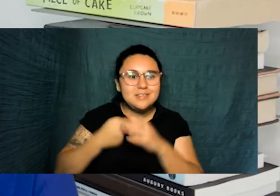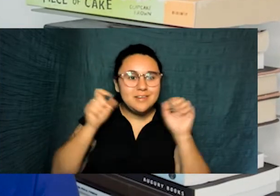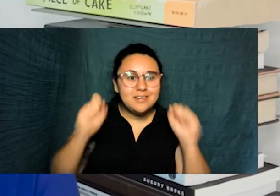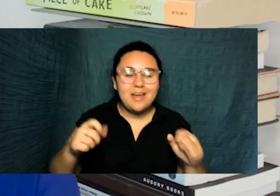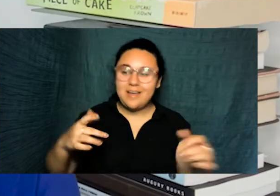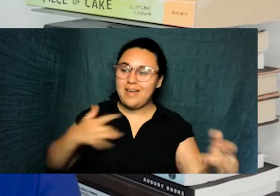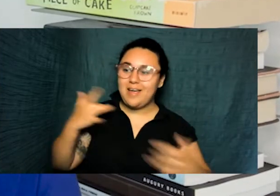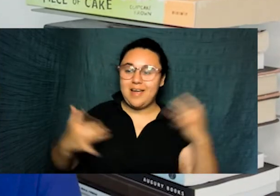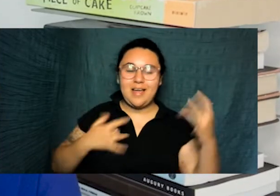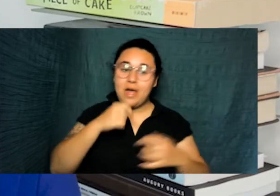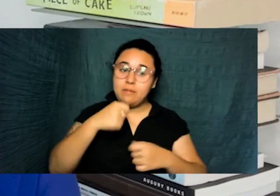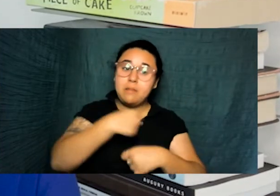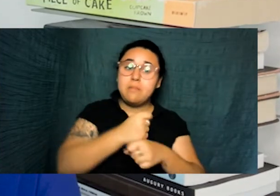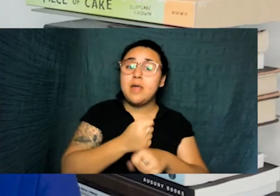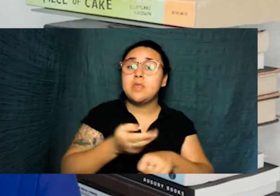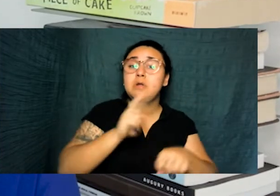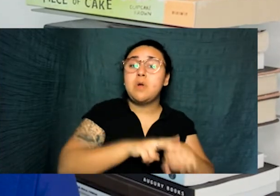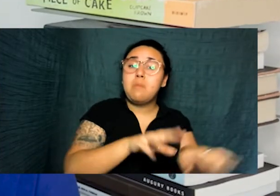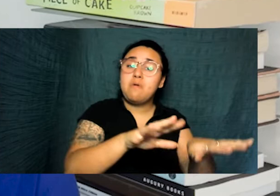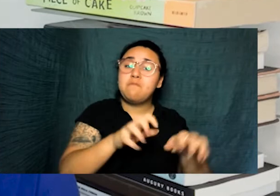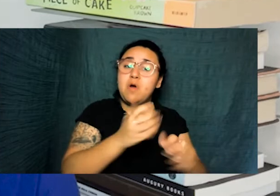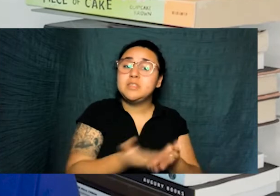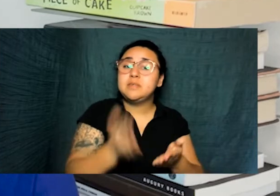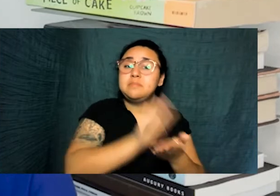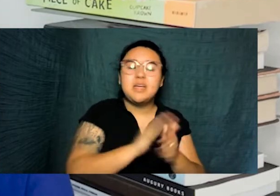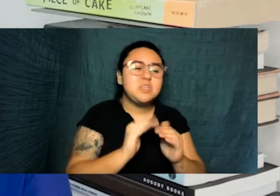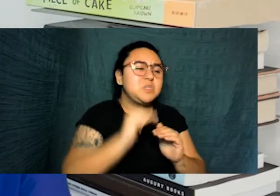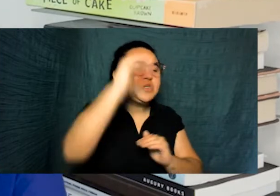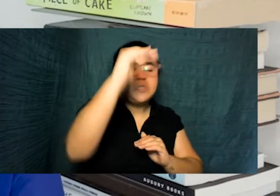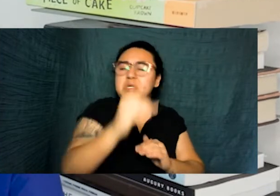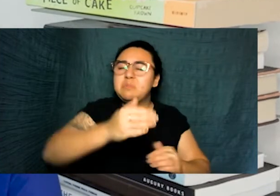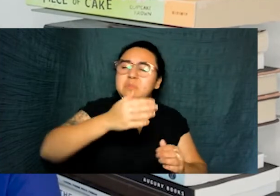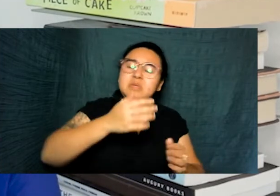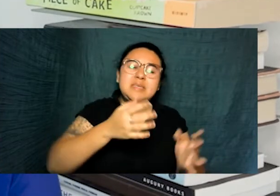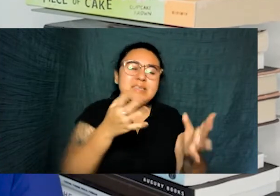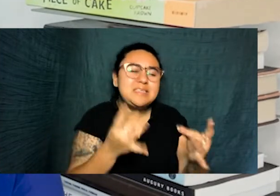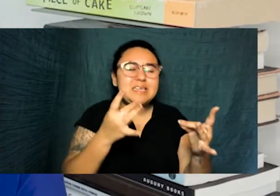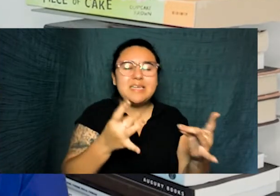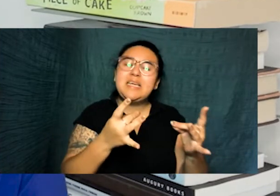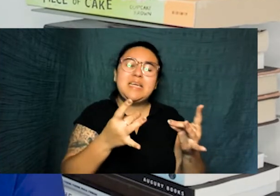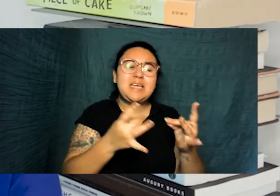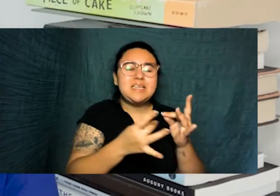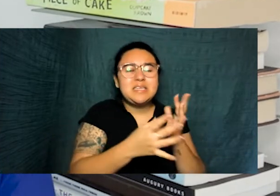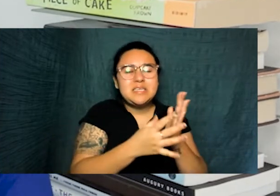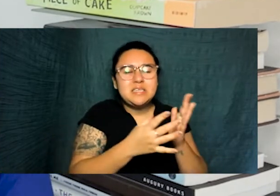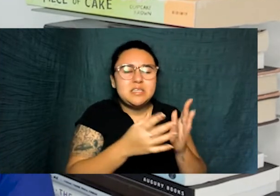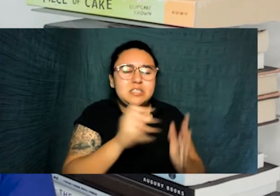the normal frozen mini pancakes with too much sticky syrup that only take 15 seconds in the